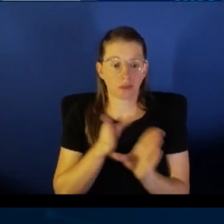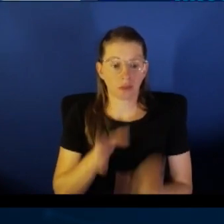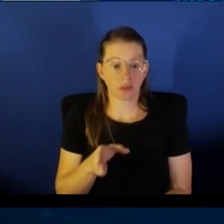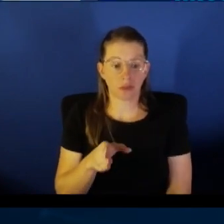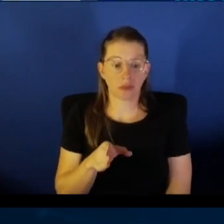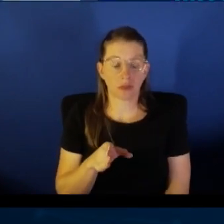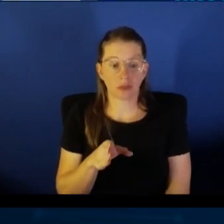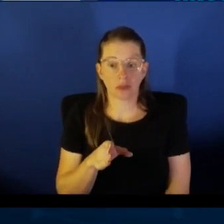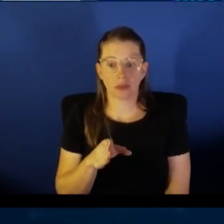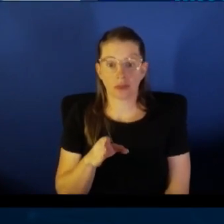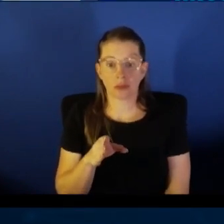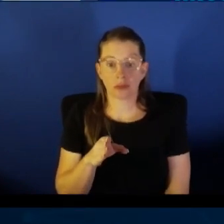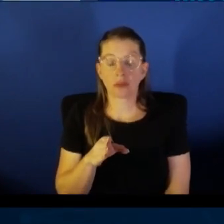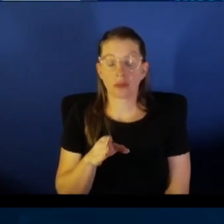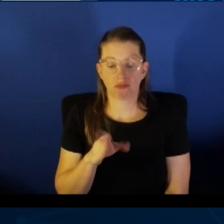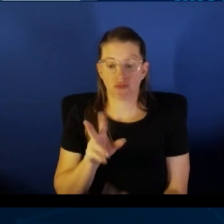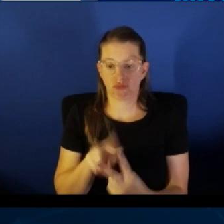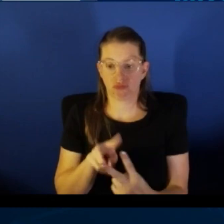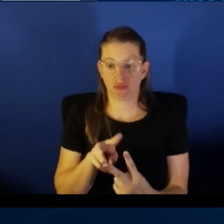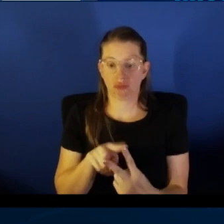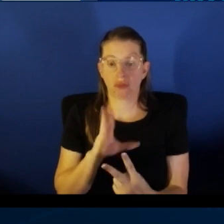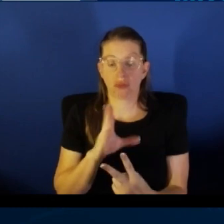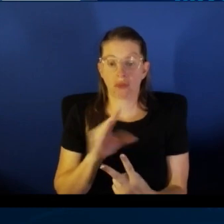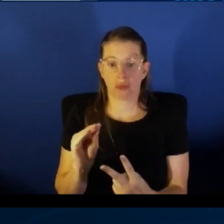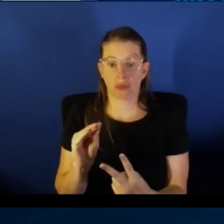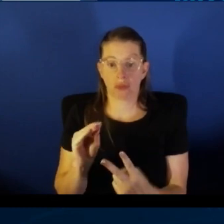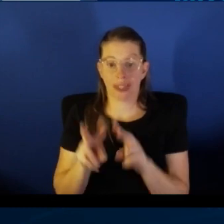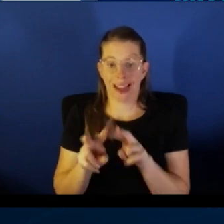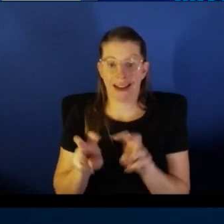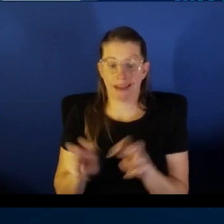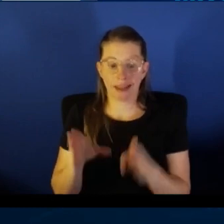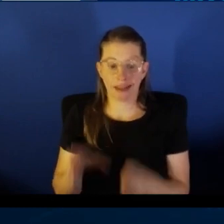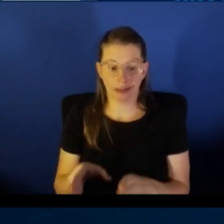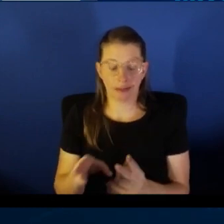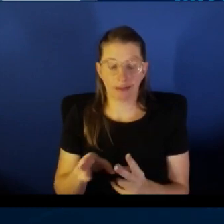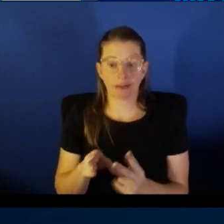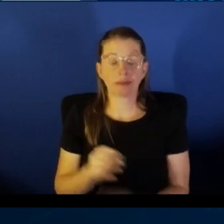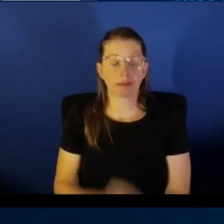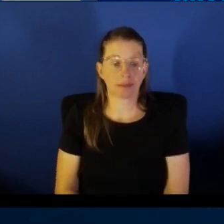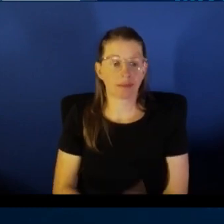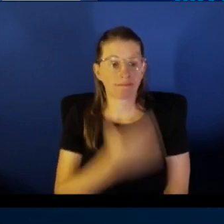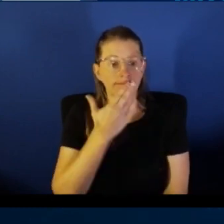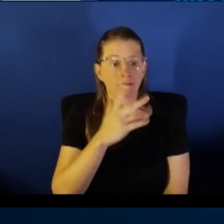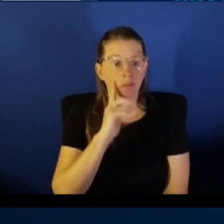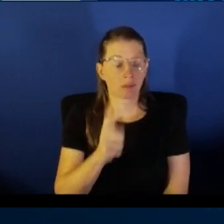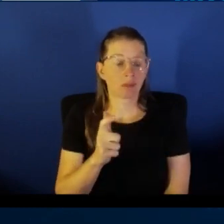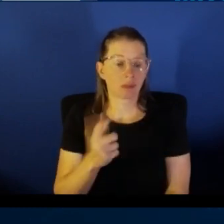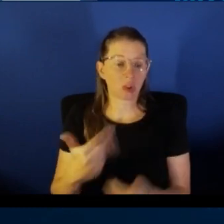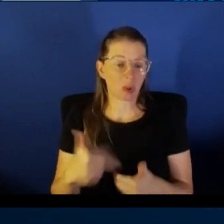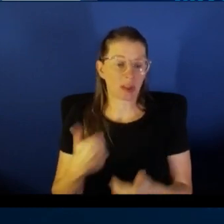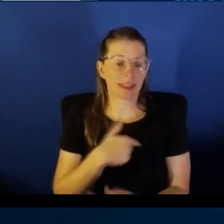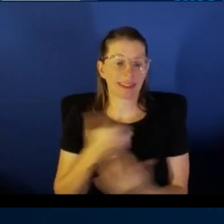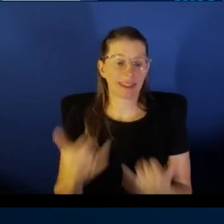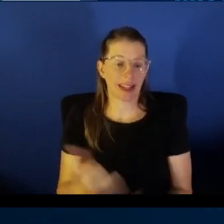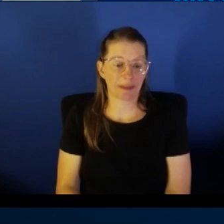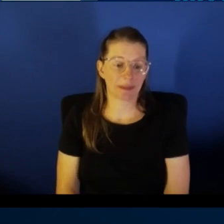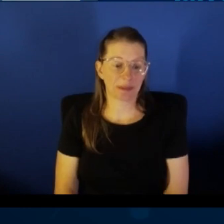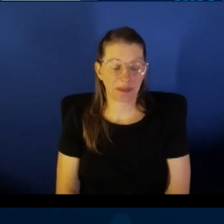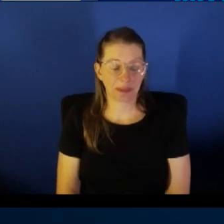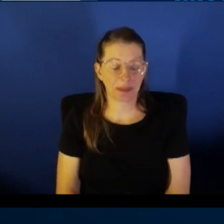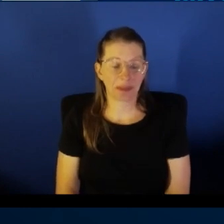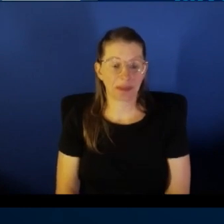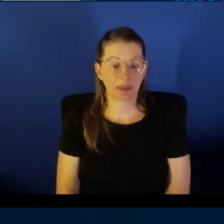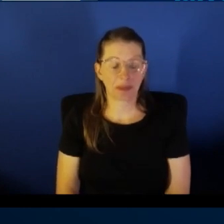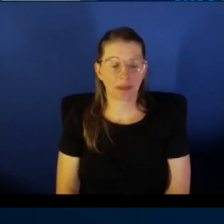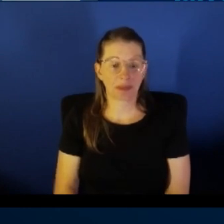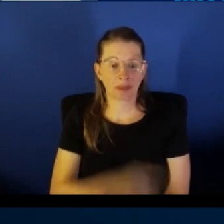Alice Zhang, a board-certified behavior analyst. Ladies, thank you so much for being with us today to talk about this very important topic. Kids with